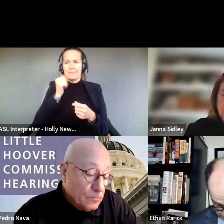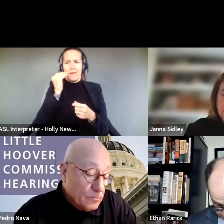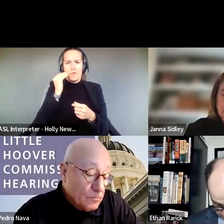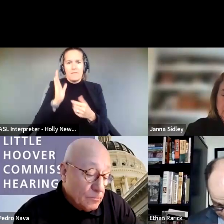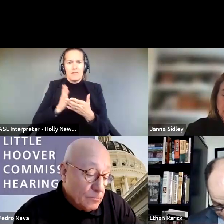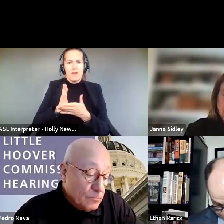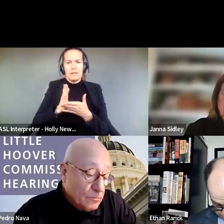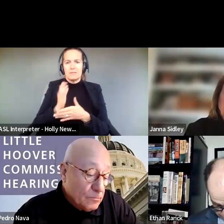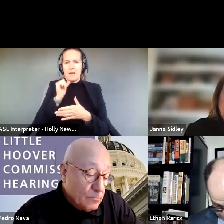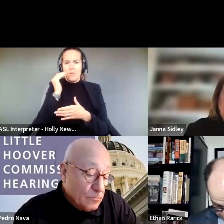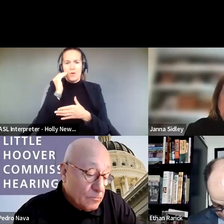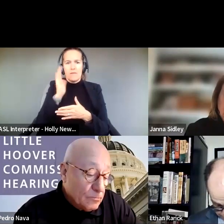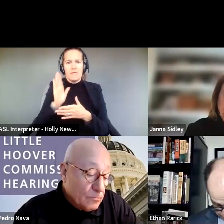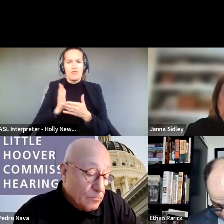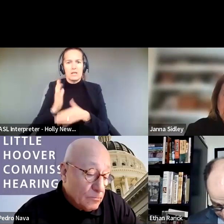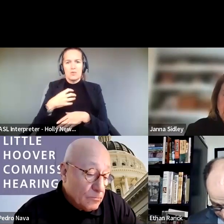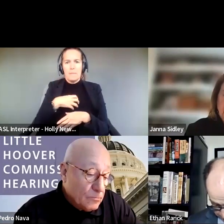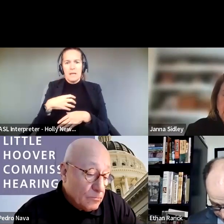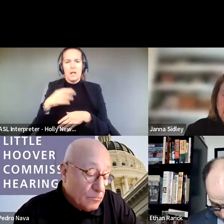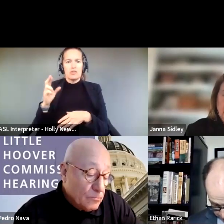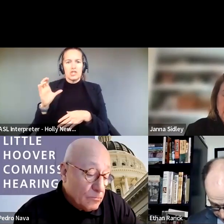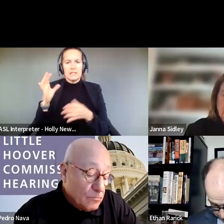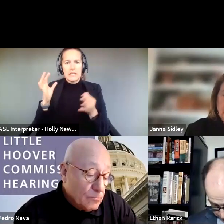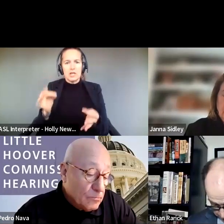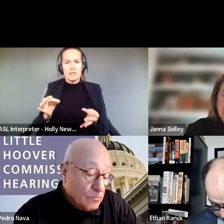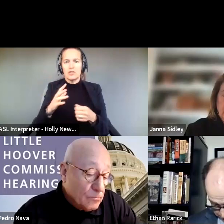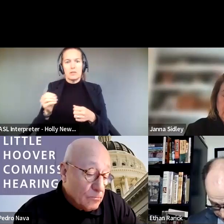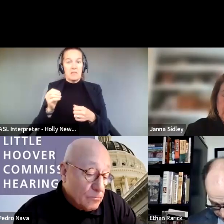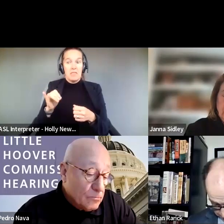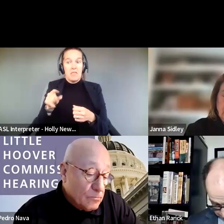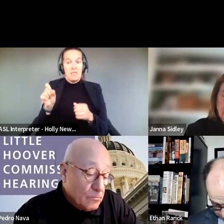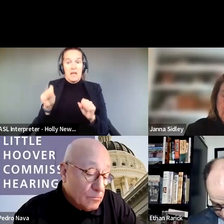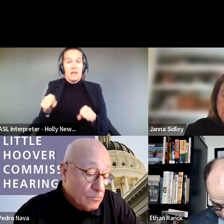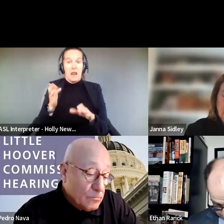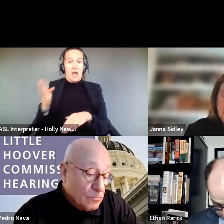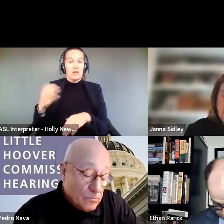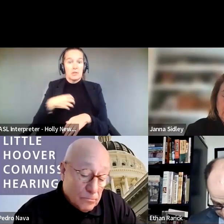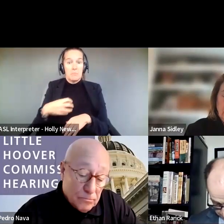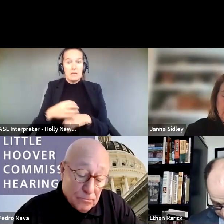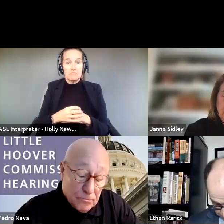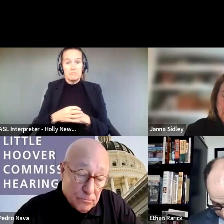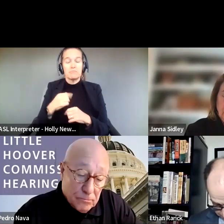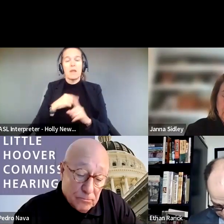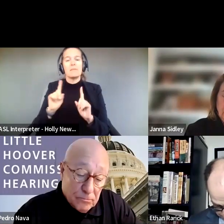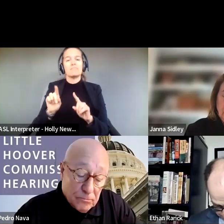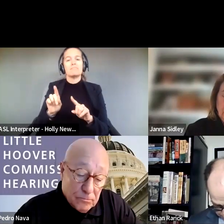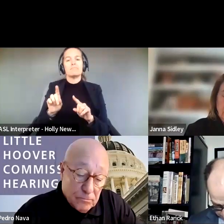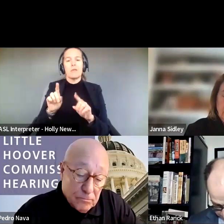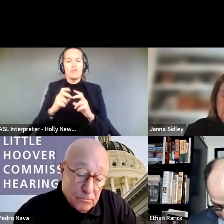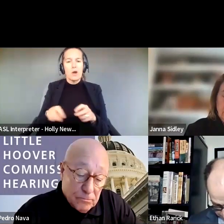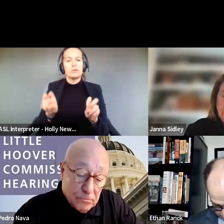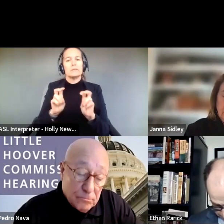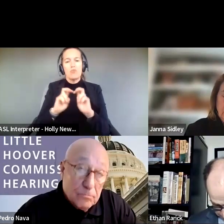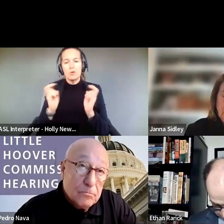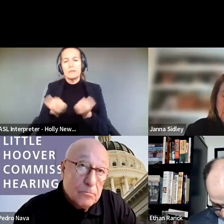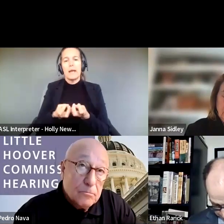They are not aware of their right to appeal regional center decisions or that they can lodge a complaint. I attended the roundtables and all the hearings,